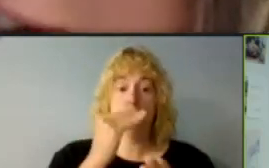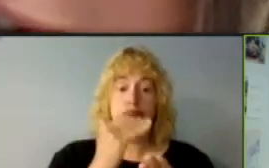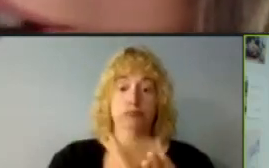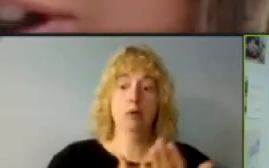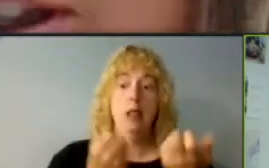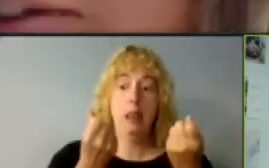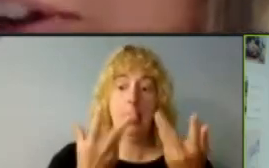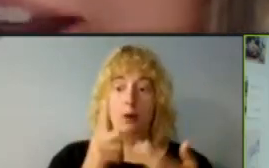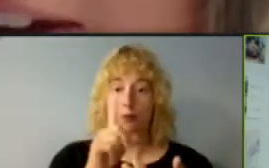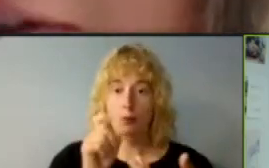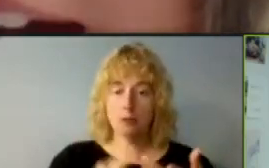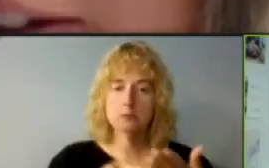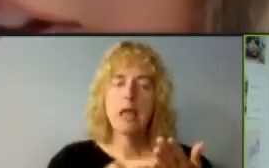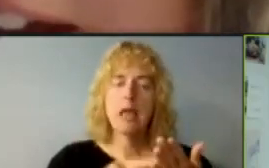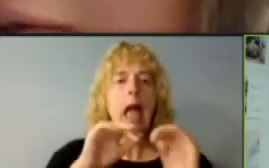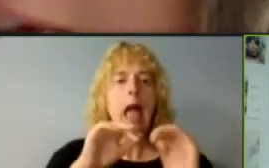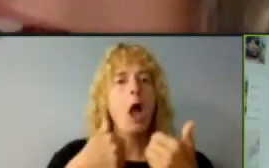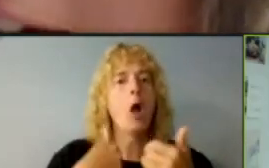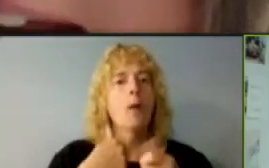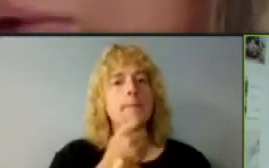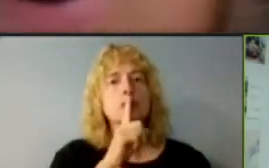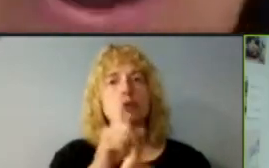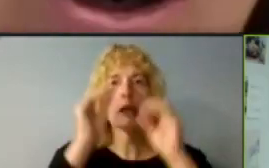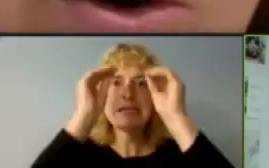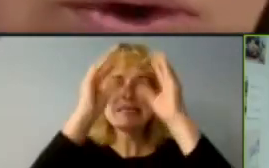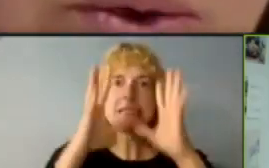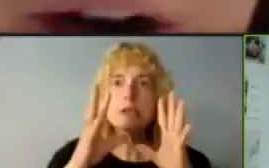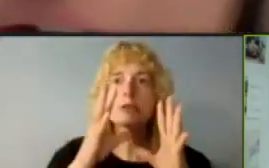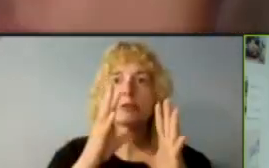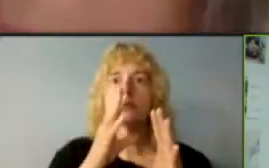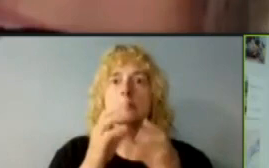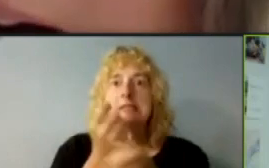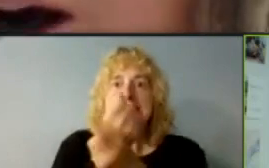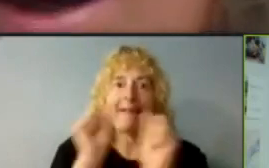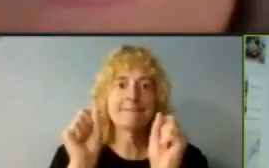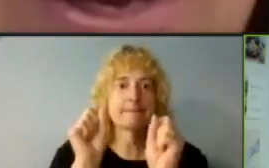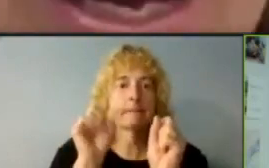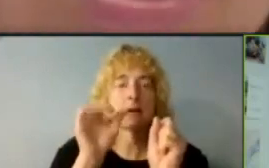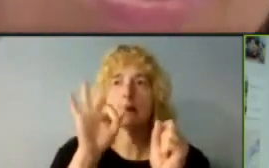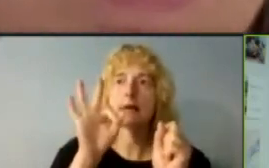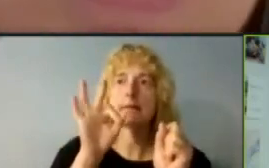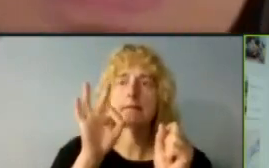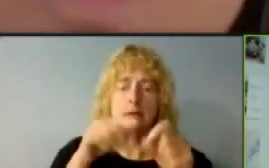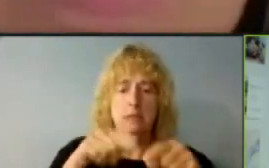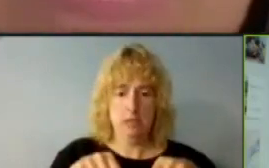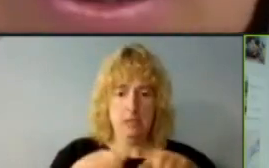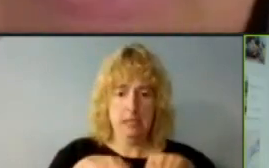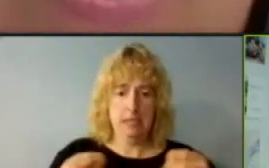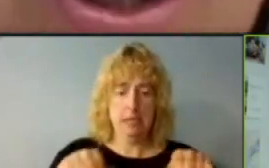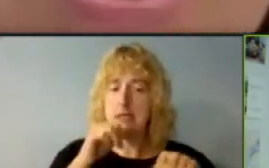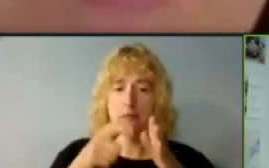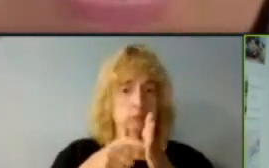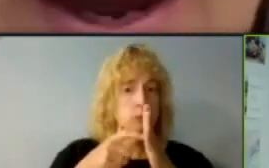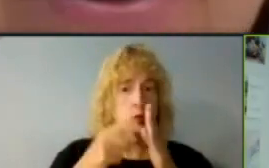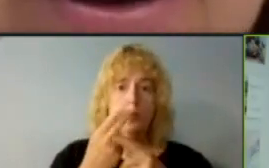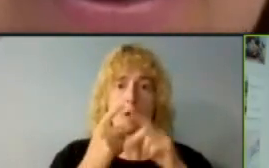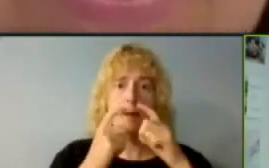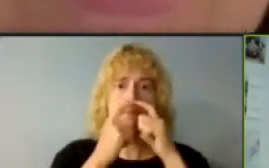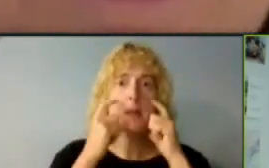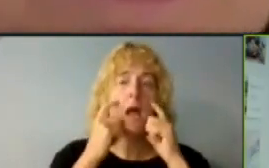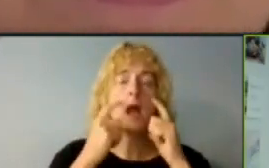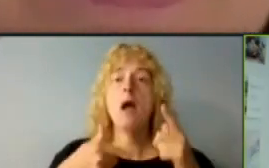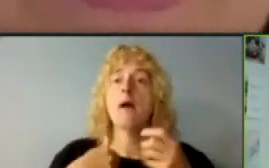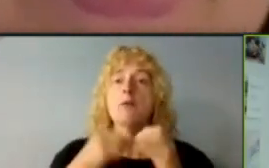ensure teachers are safe in K5 if they're not required to wear masks, particularly if they're